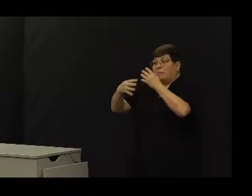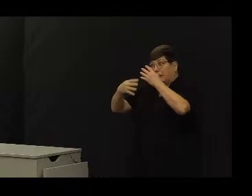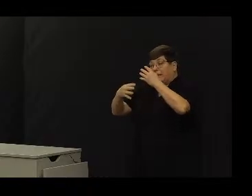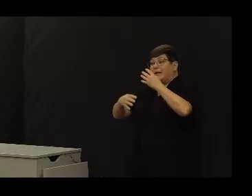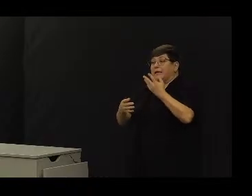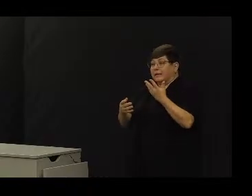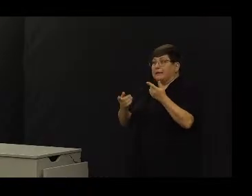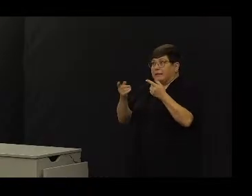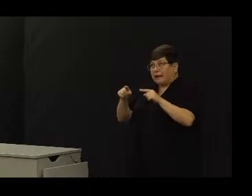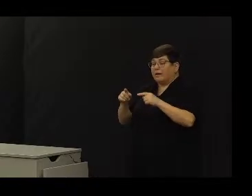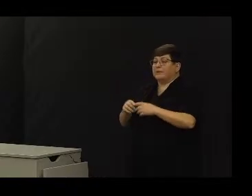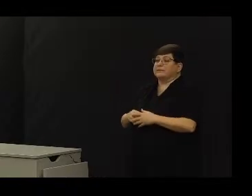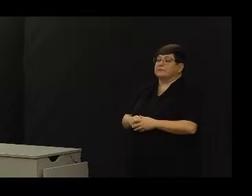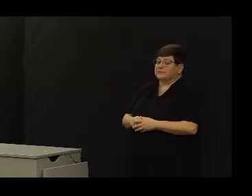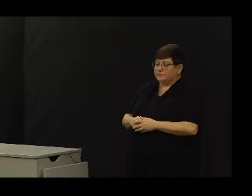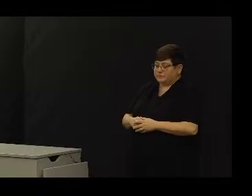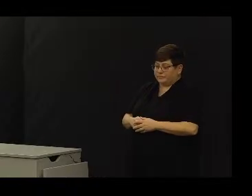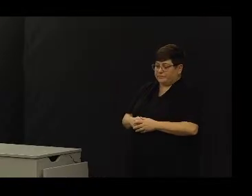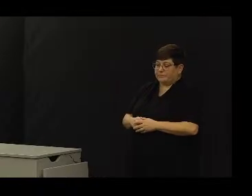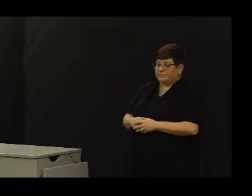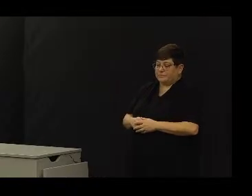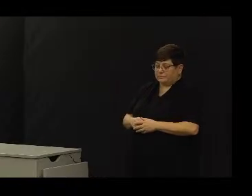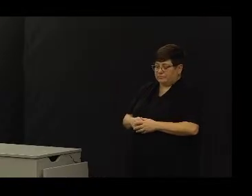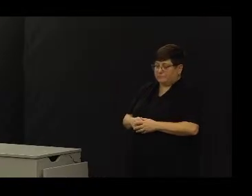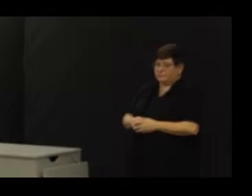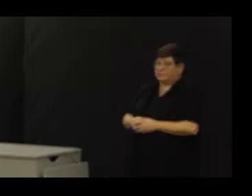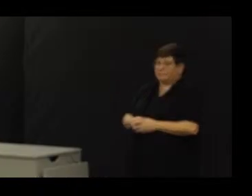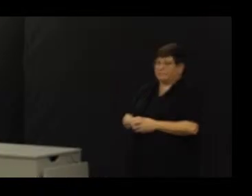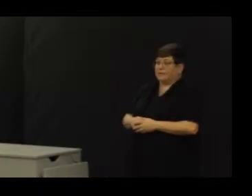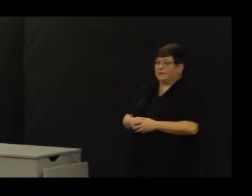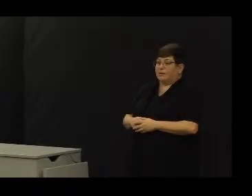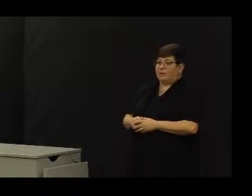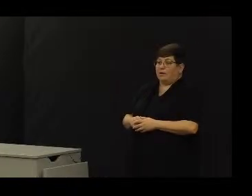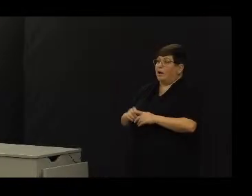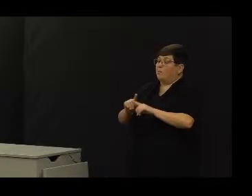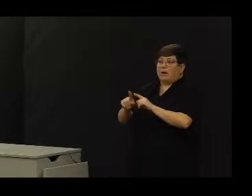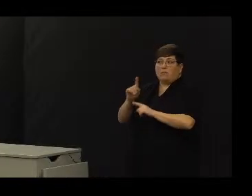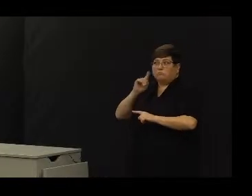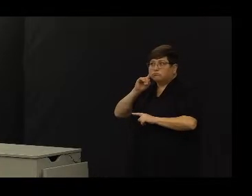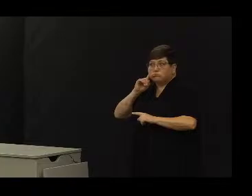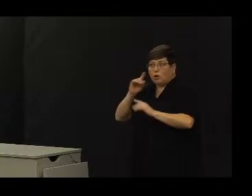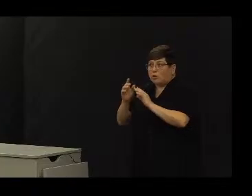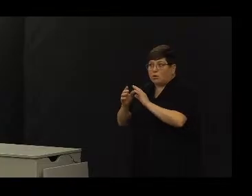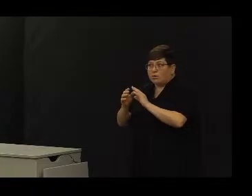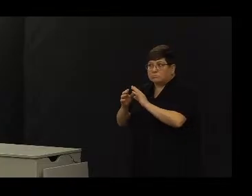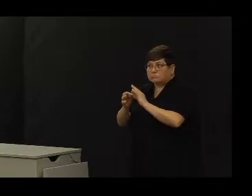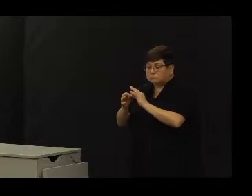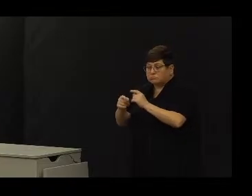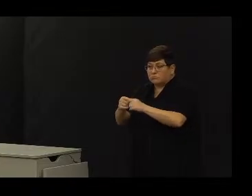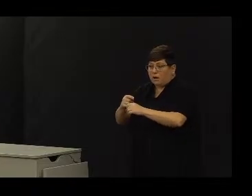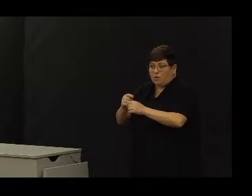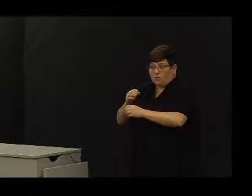taking place with no mention of repairs. So